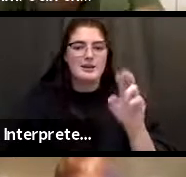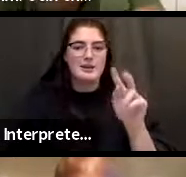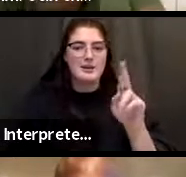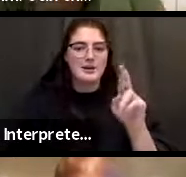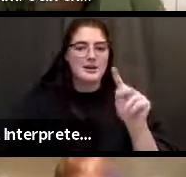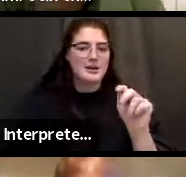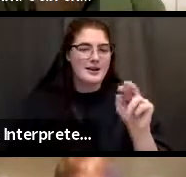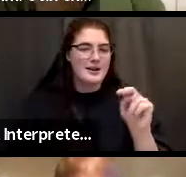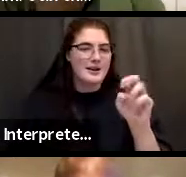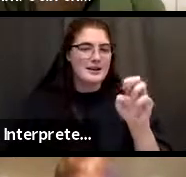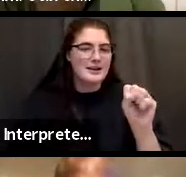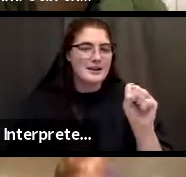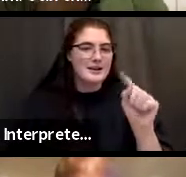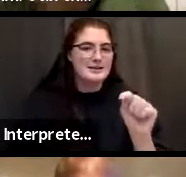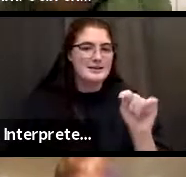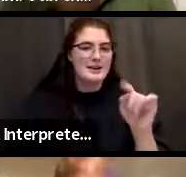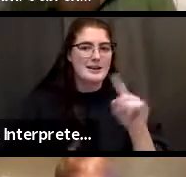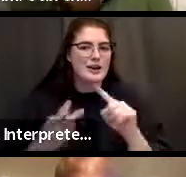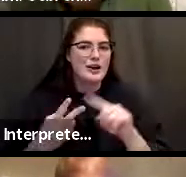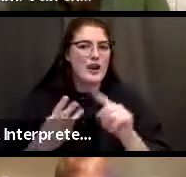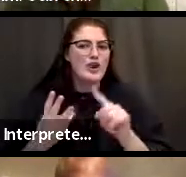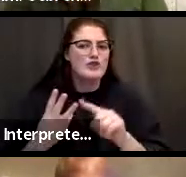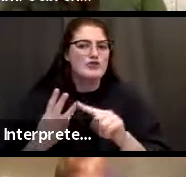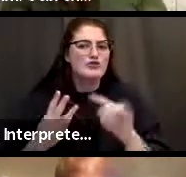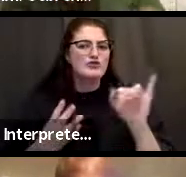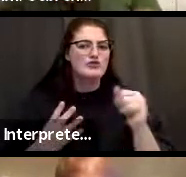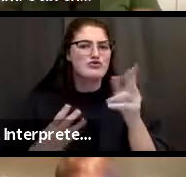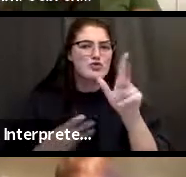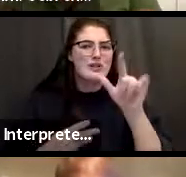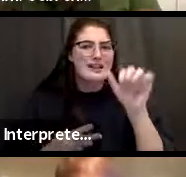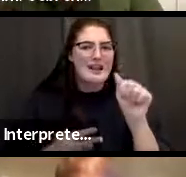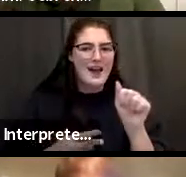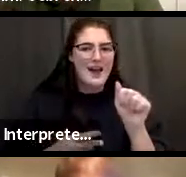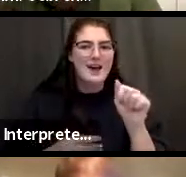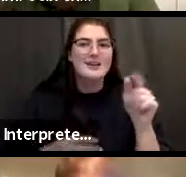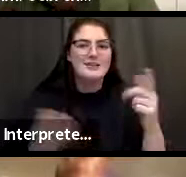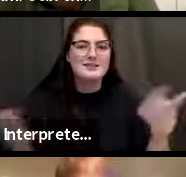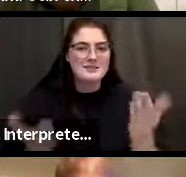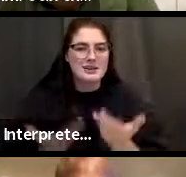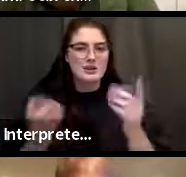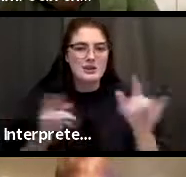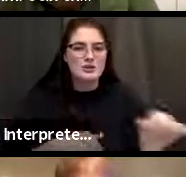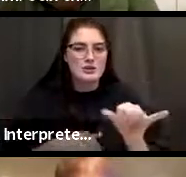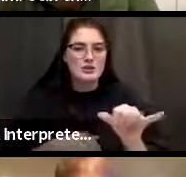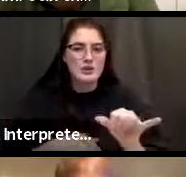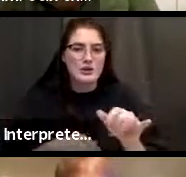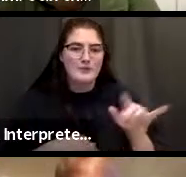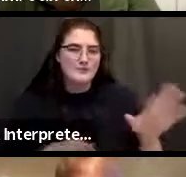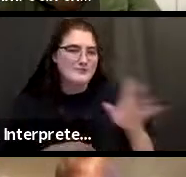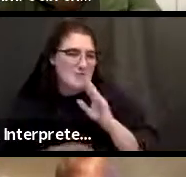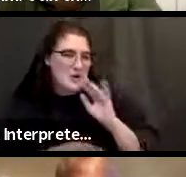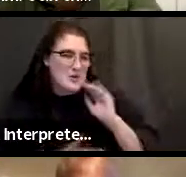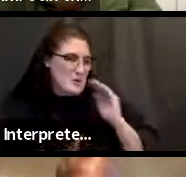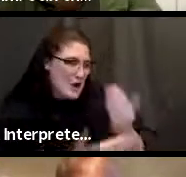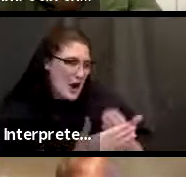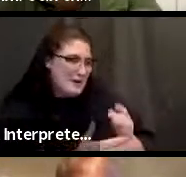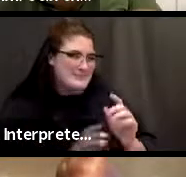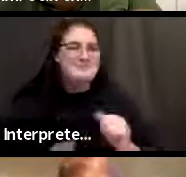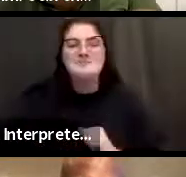know, is also on as well. Miranda, don't do that, honey. And